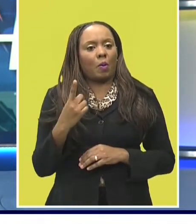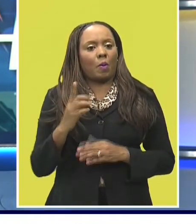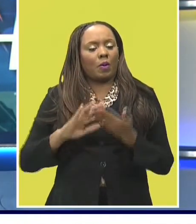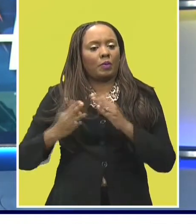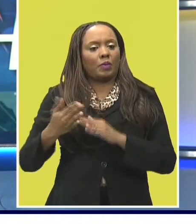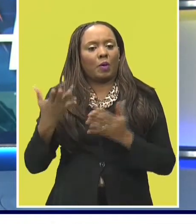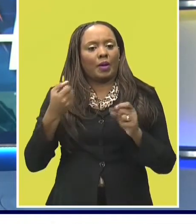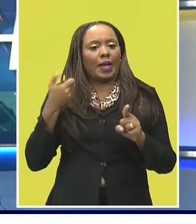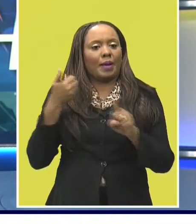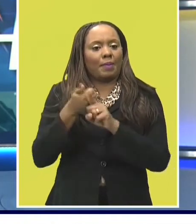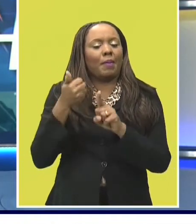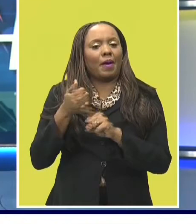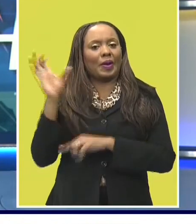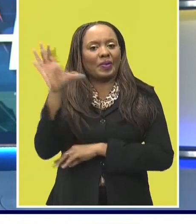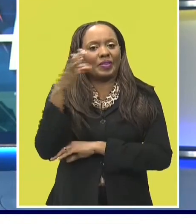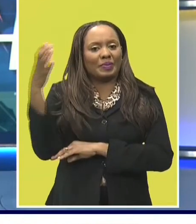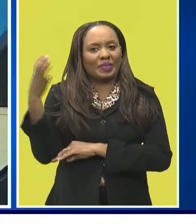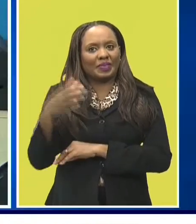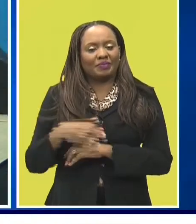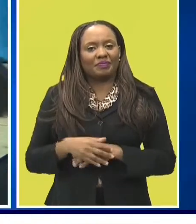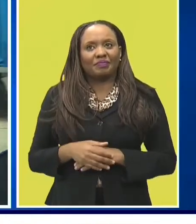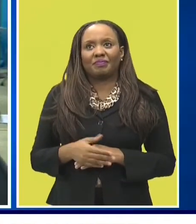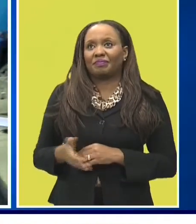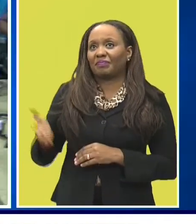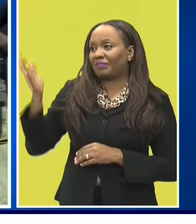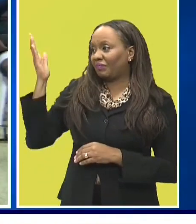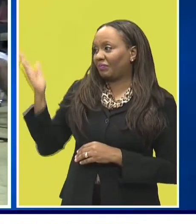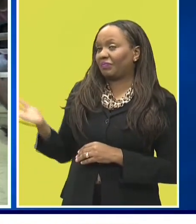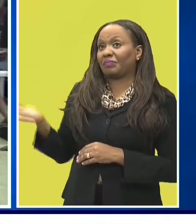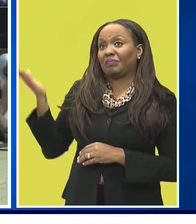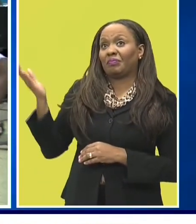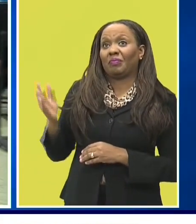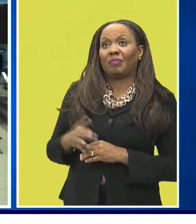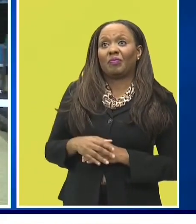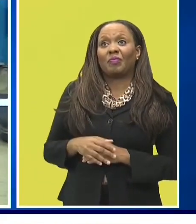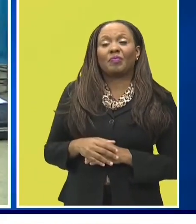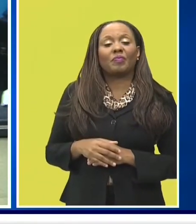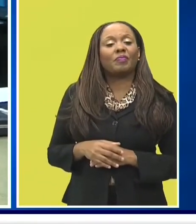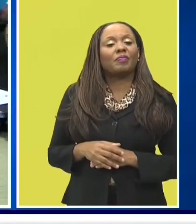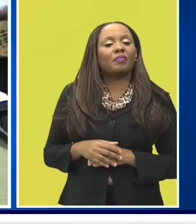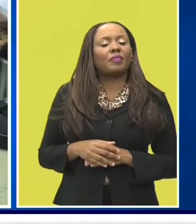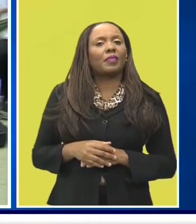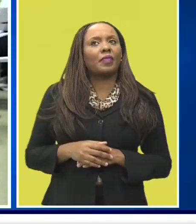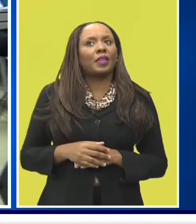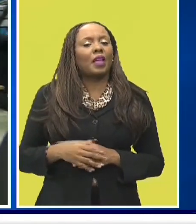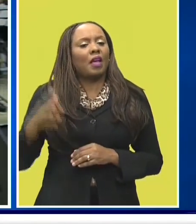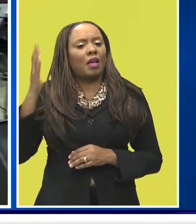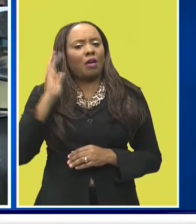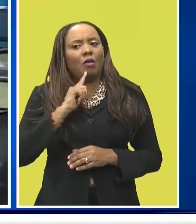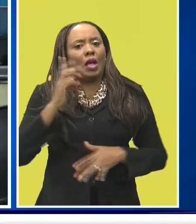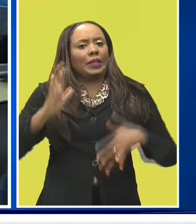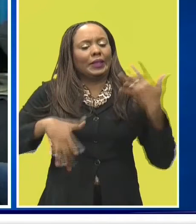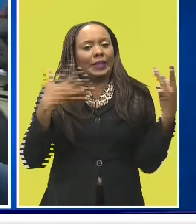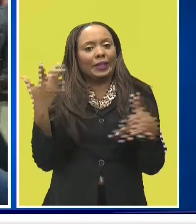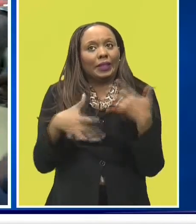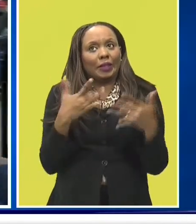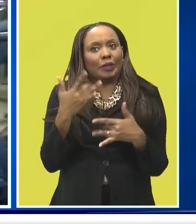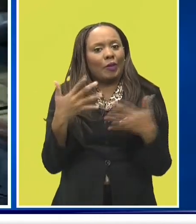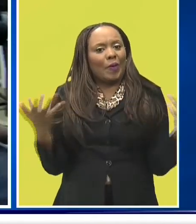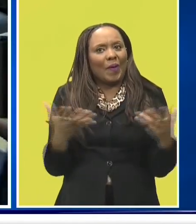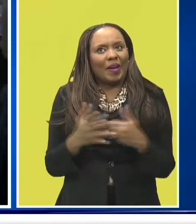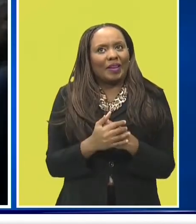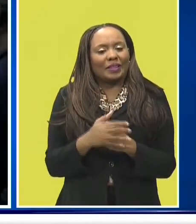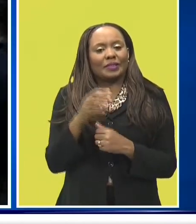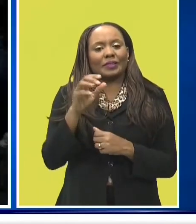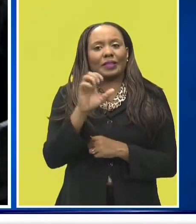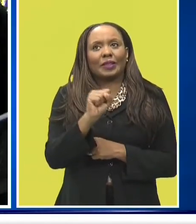has the details. It's being billed as a night to remember, and the excitement is building ahead of